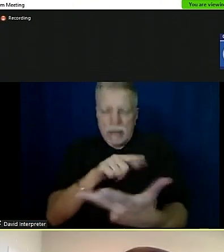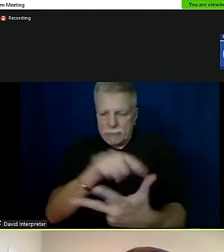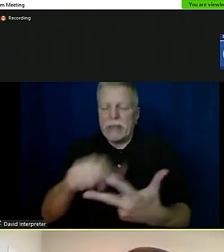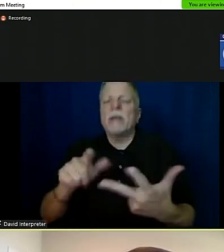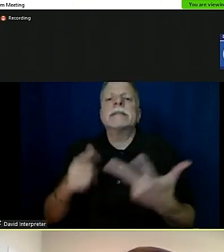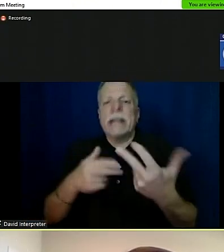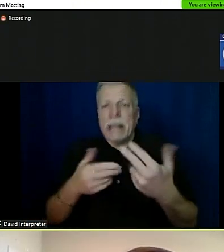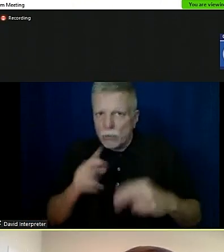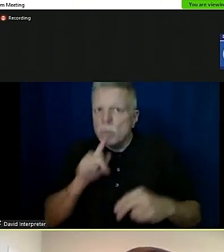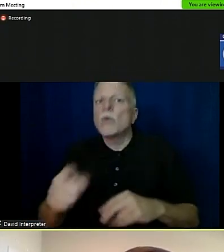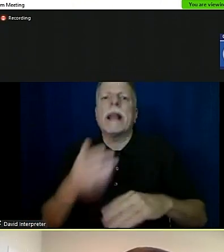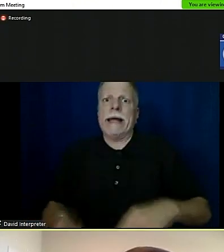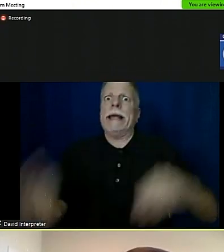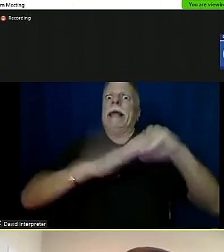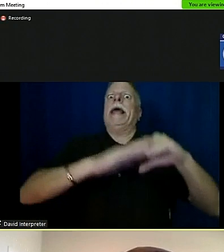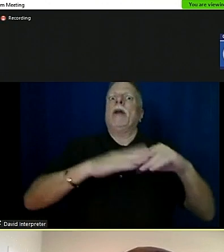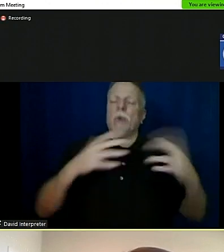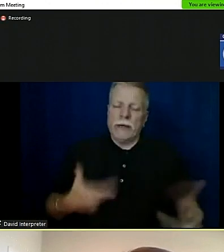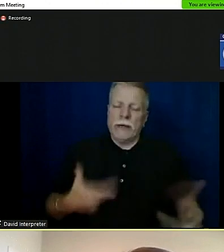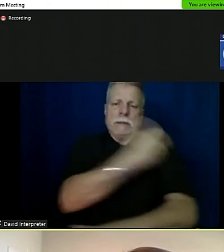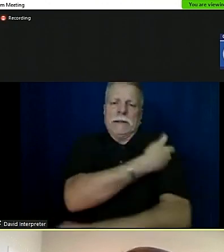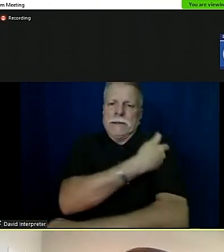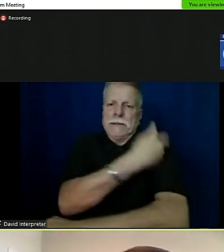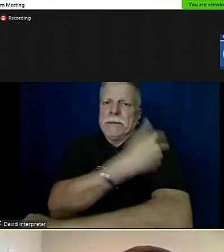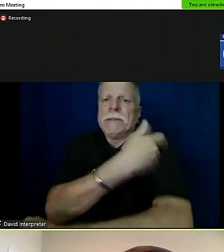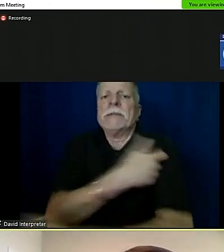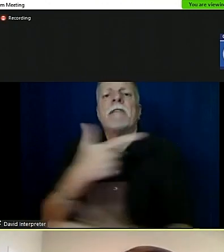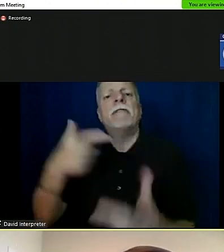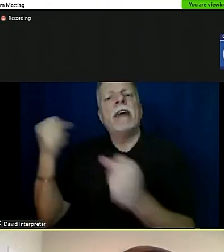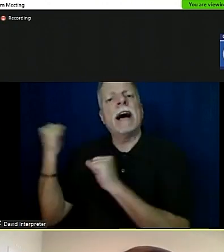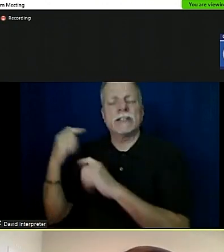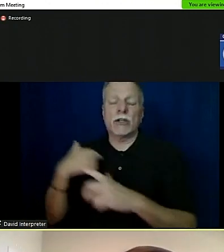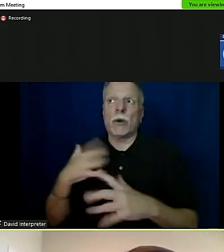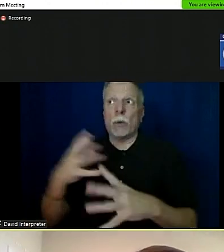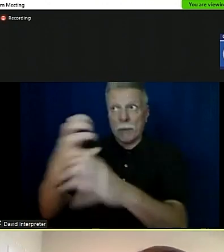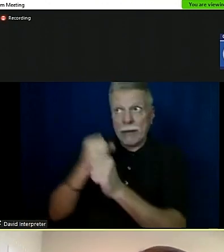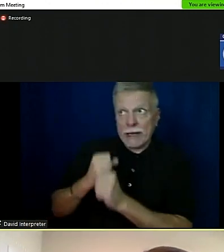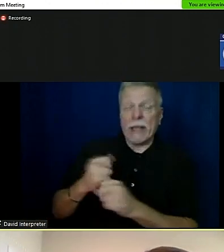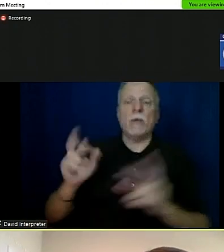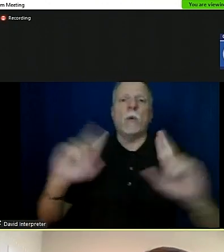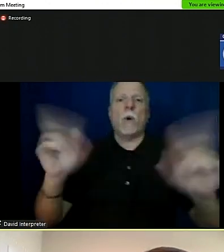So as soon as we can get more vaccine, we're ready and certainly welcome it.